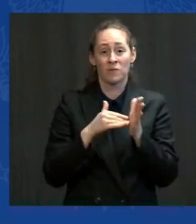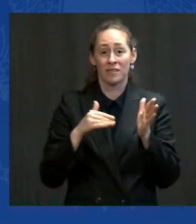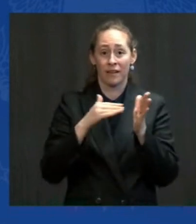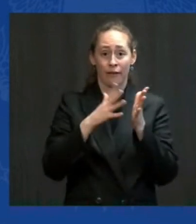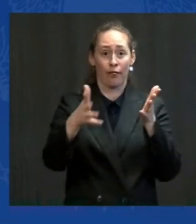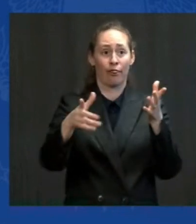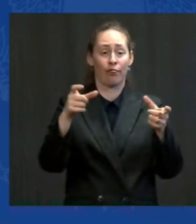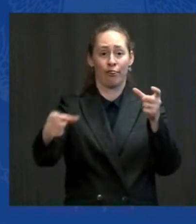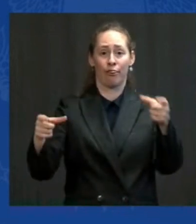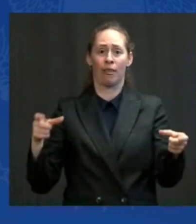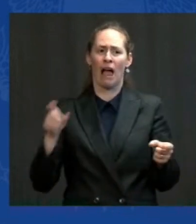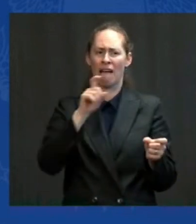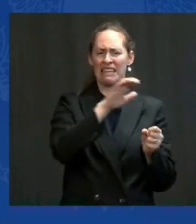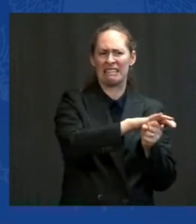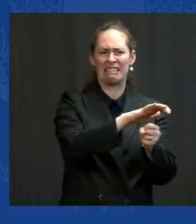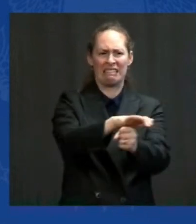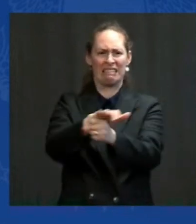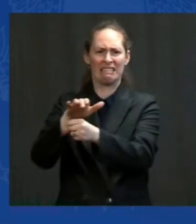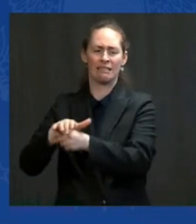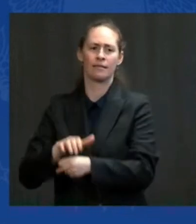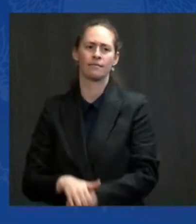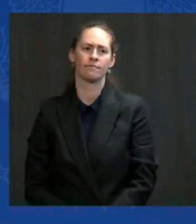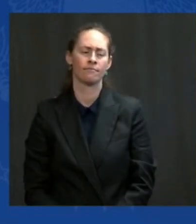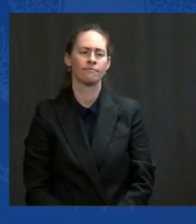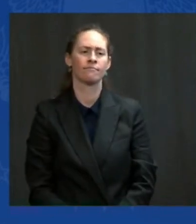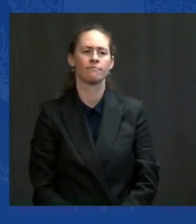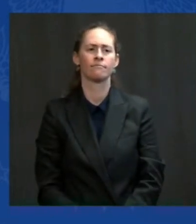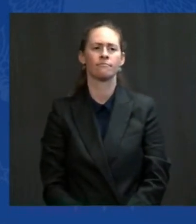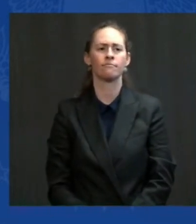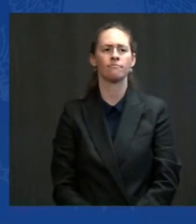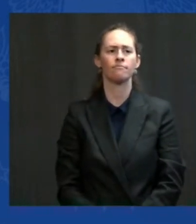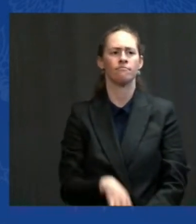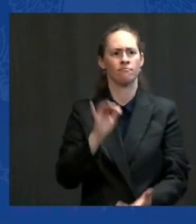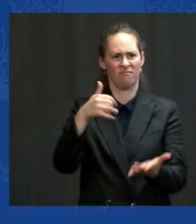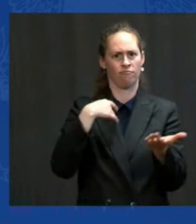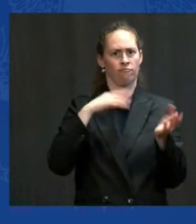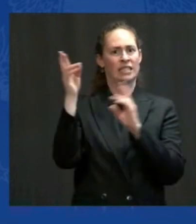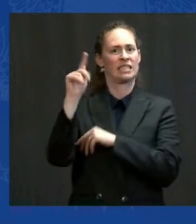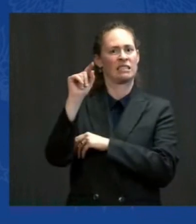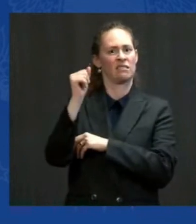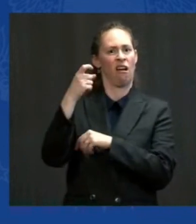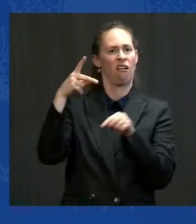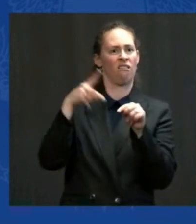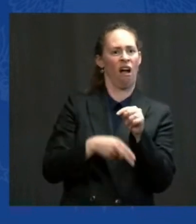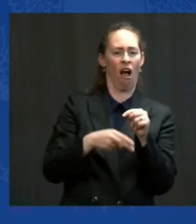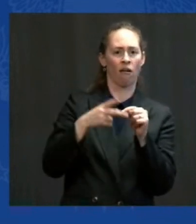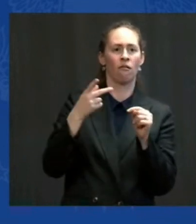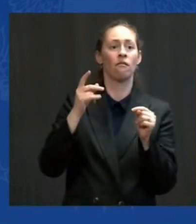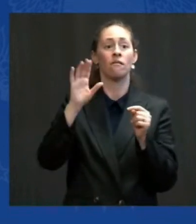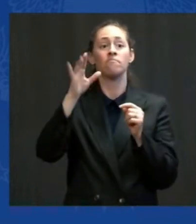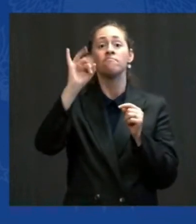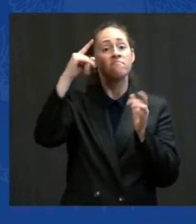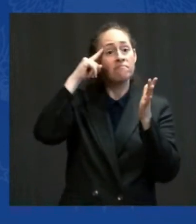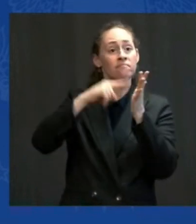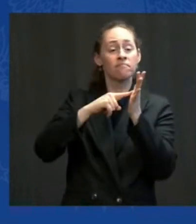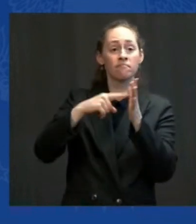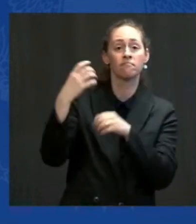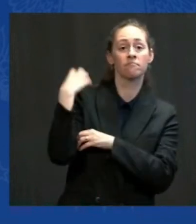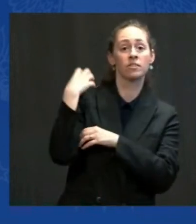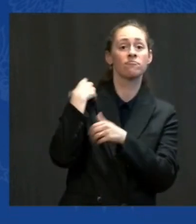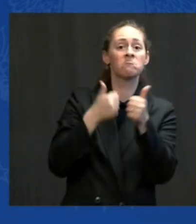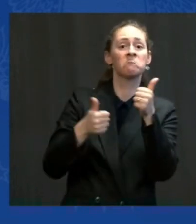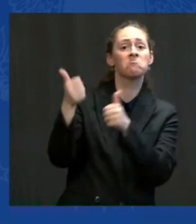further. I want to provide tax cuts for businesses and consumers who invest in clean energy technologies like renewables,